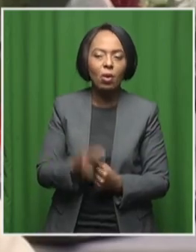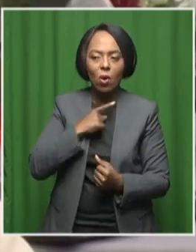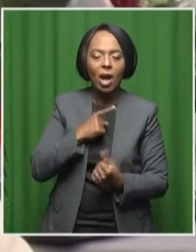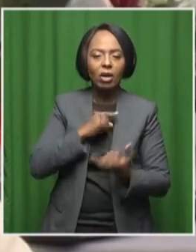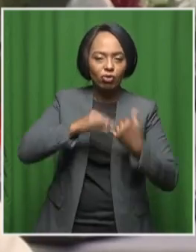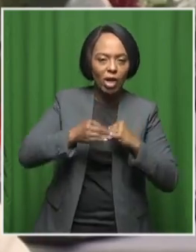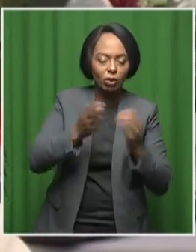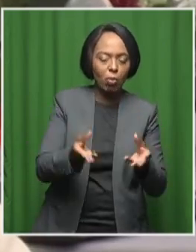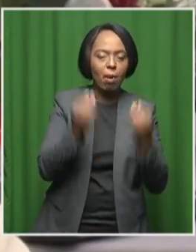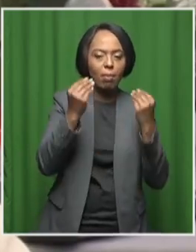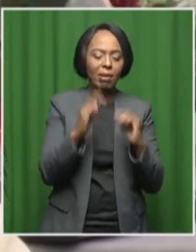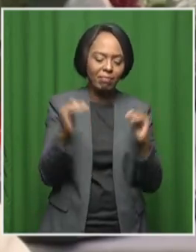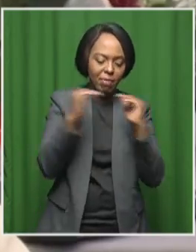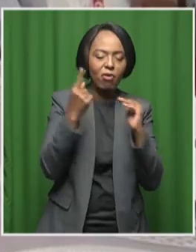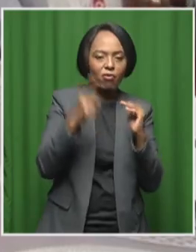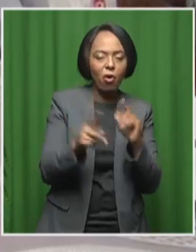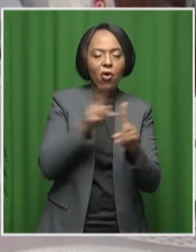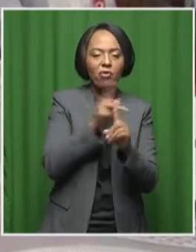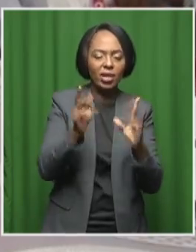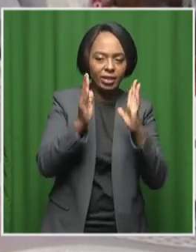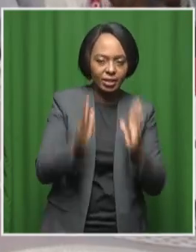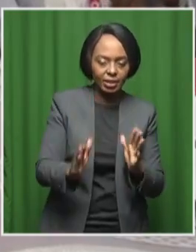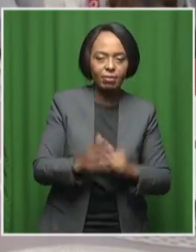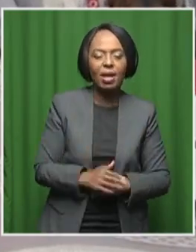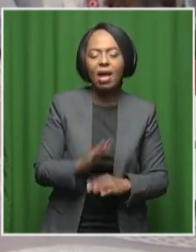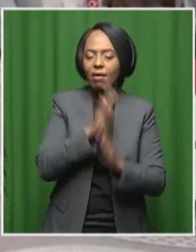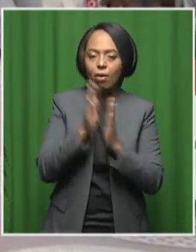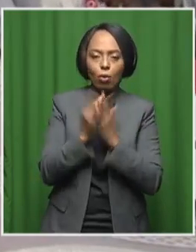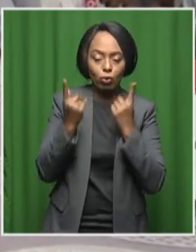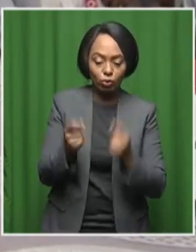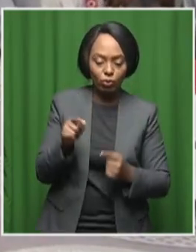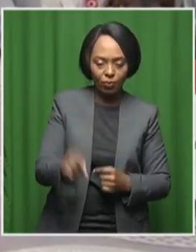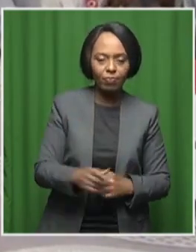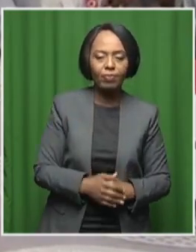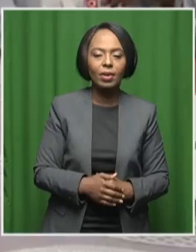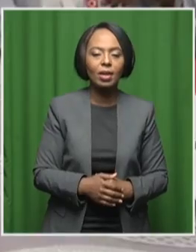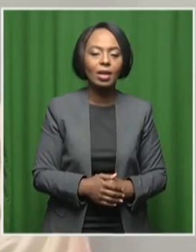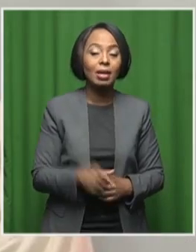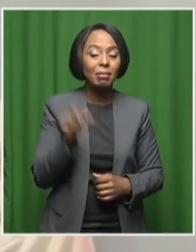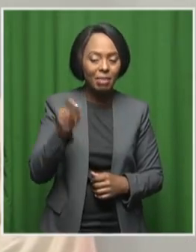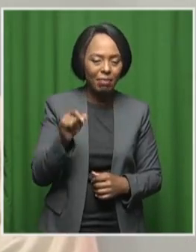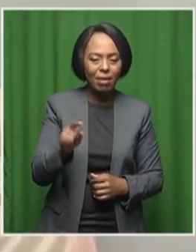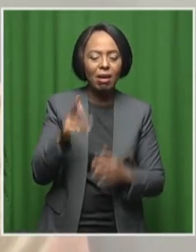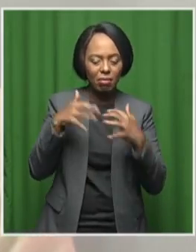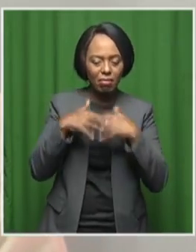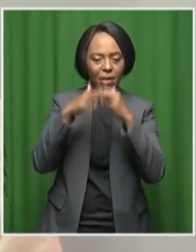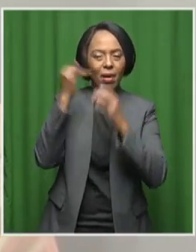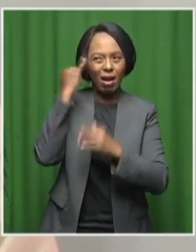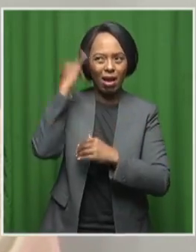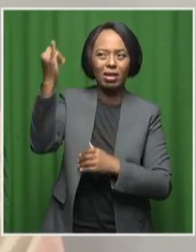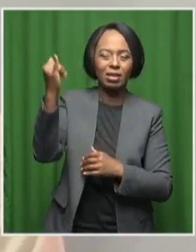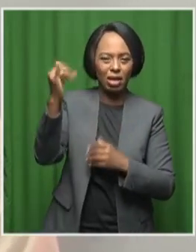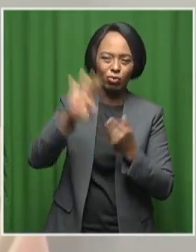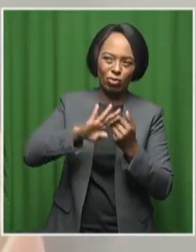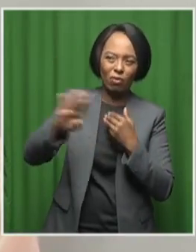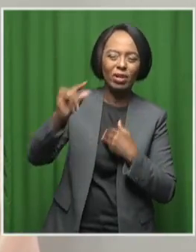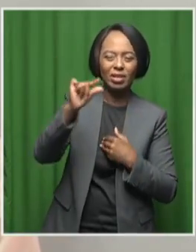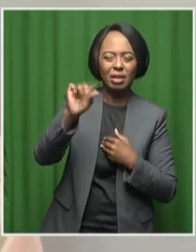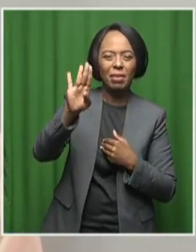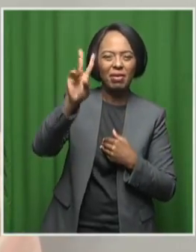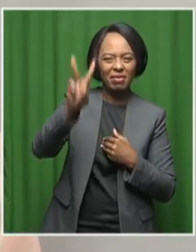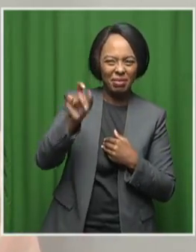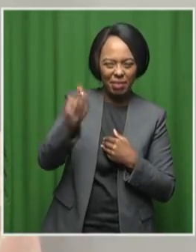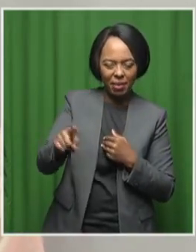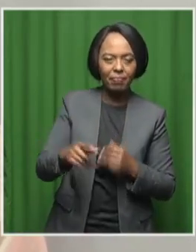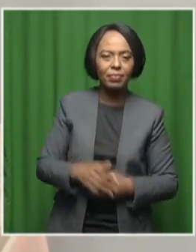Authorities also plan to implement stringent bail measures against perpetrators of GBV. We have been tightening up the bail